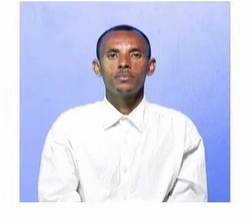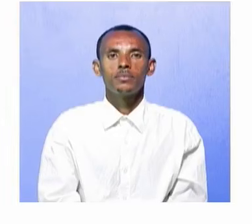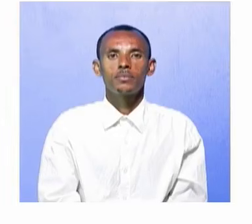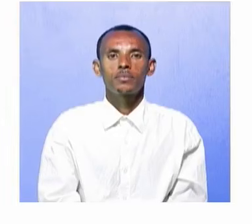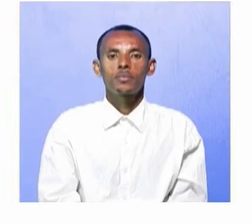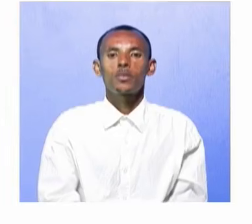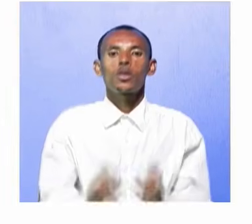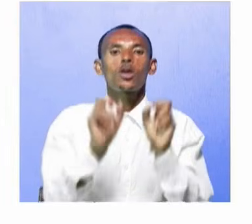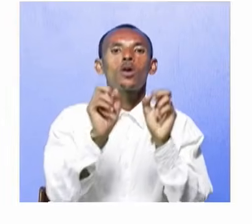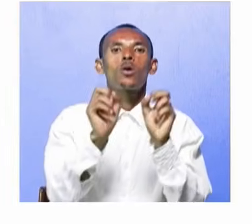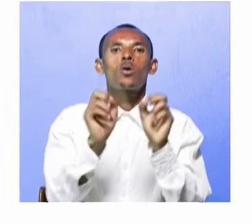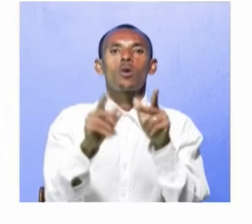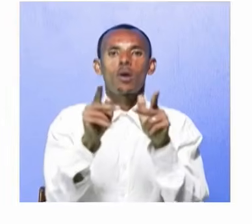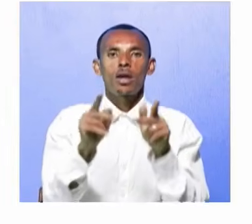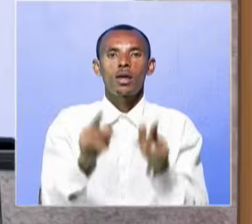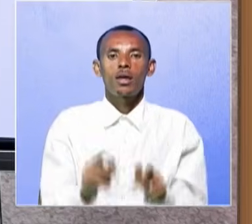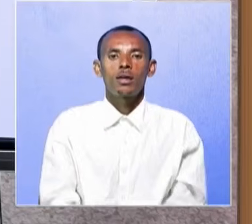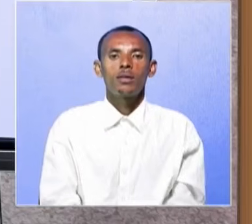Okay.